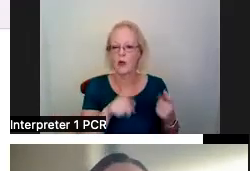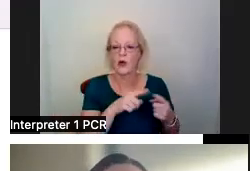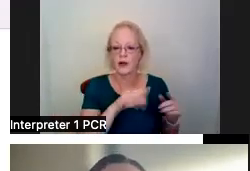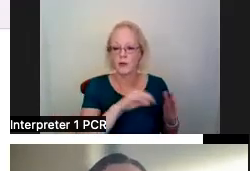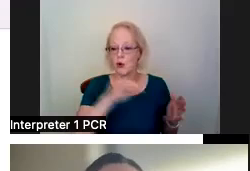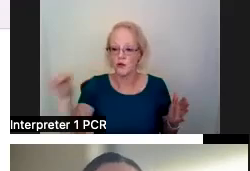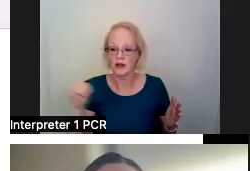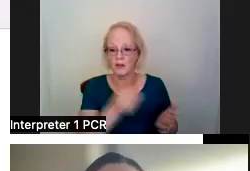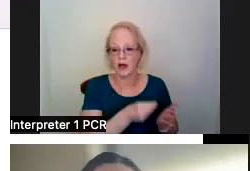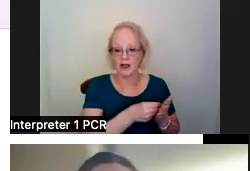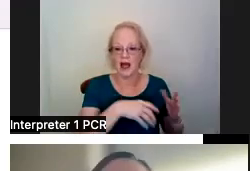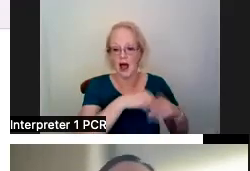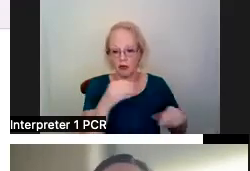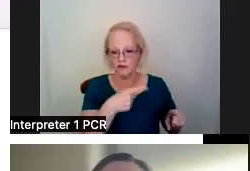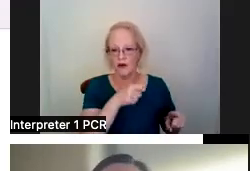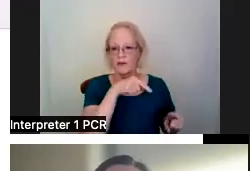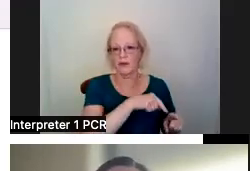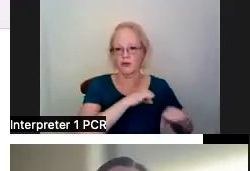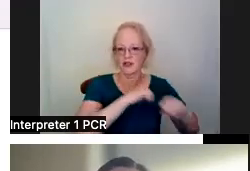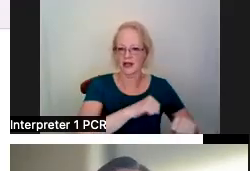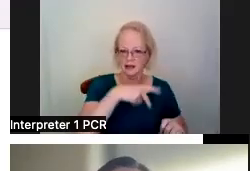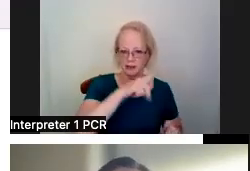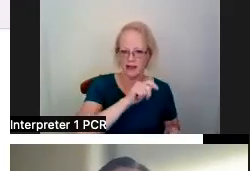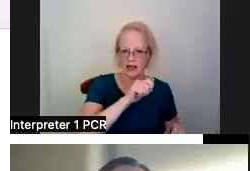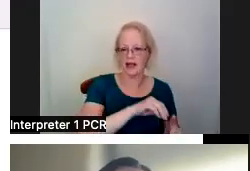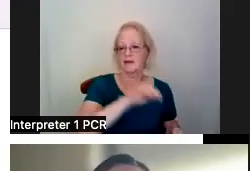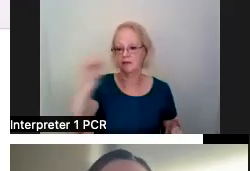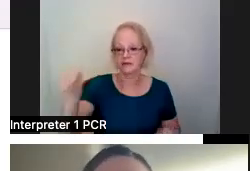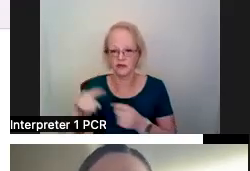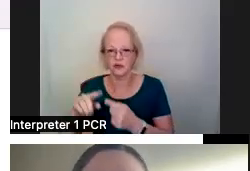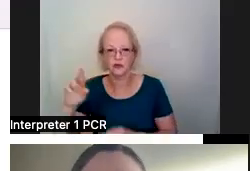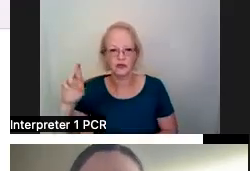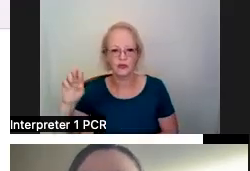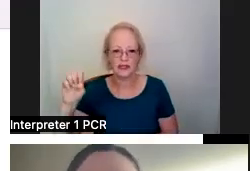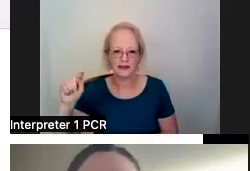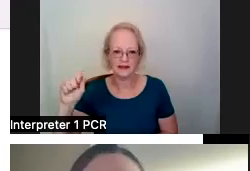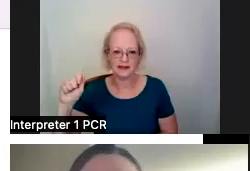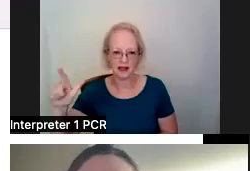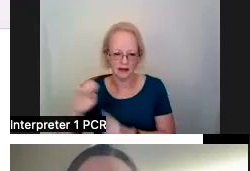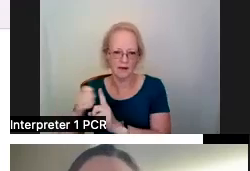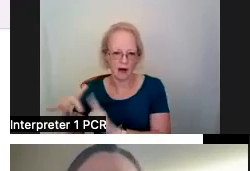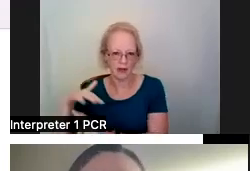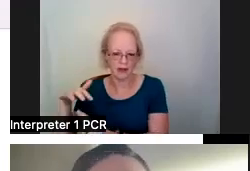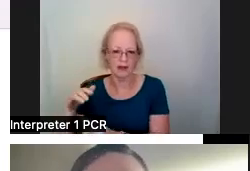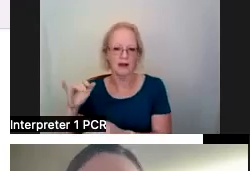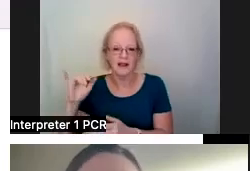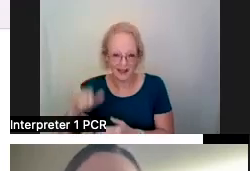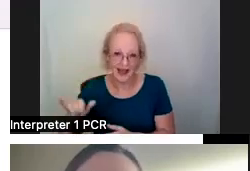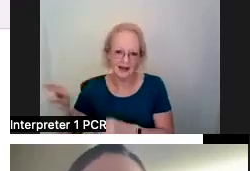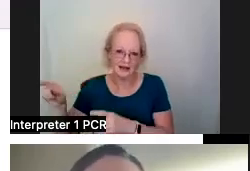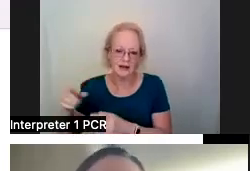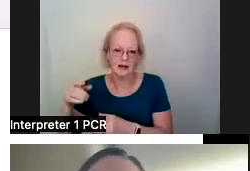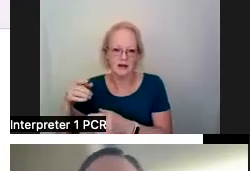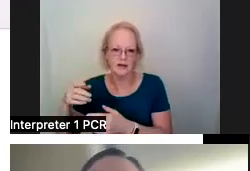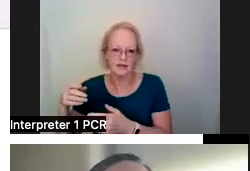the protected plan environment and into the retail environment where products and services are more expensive to